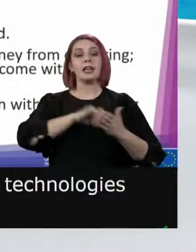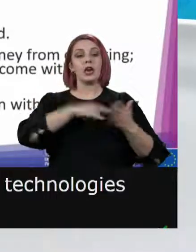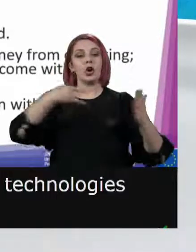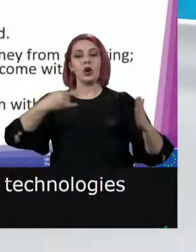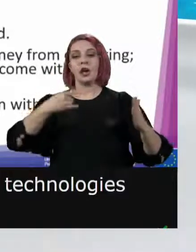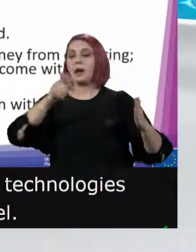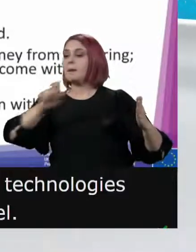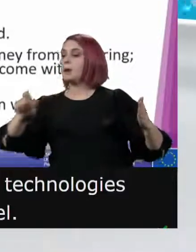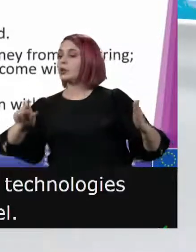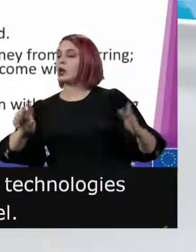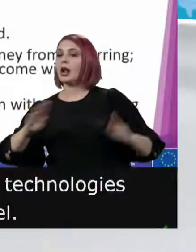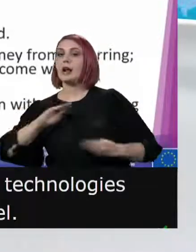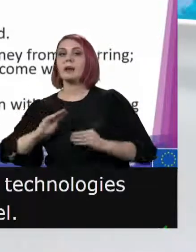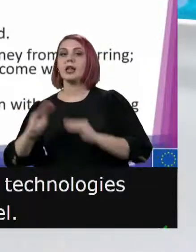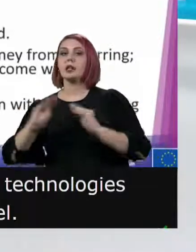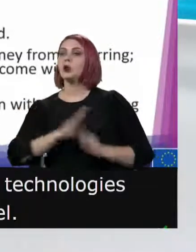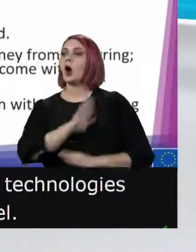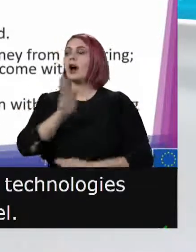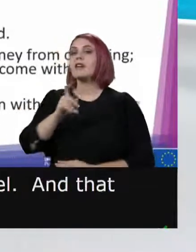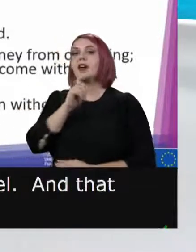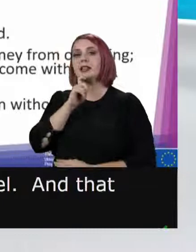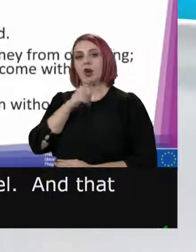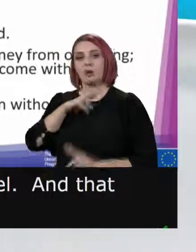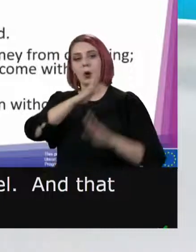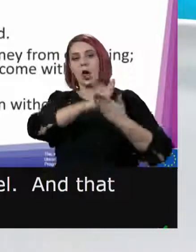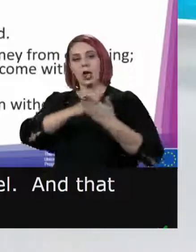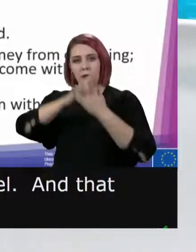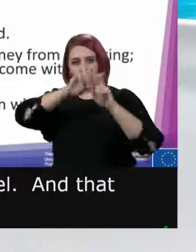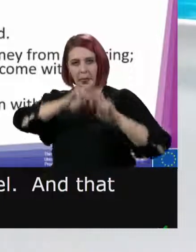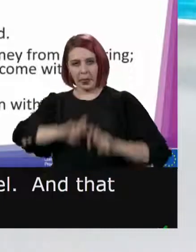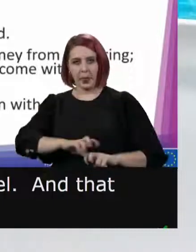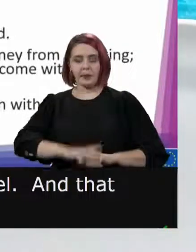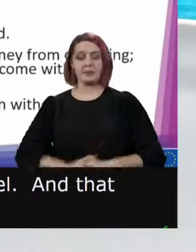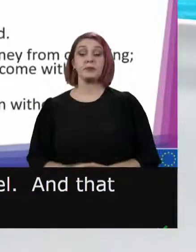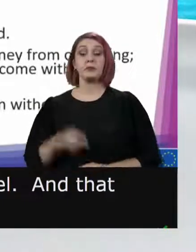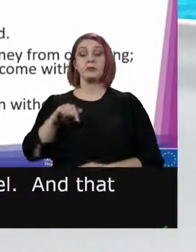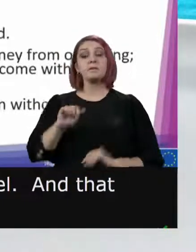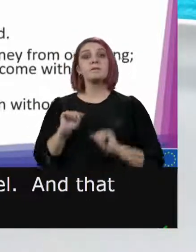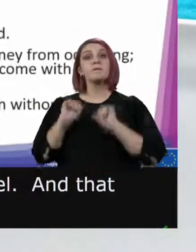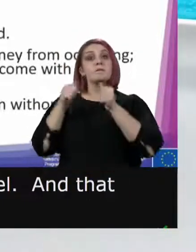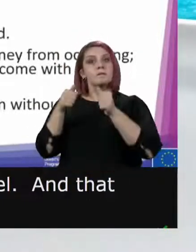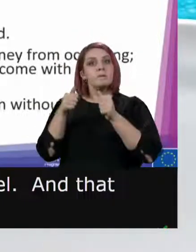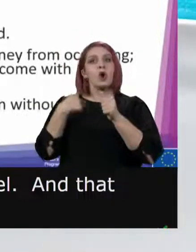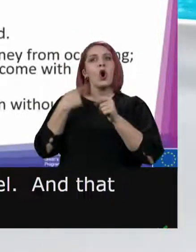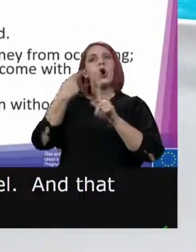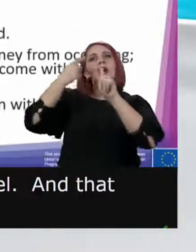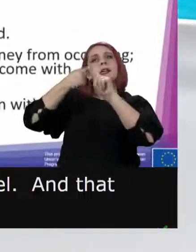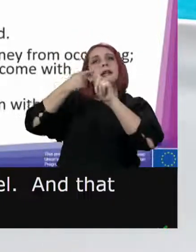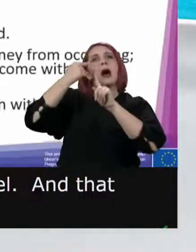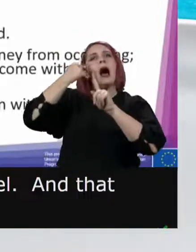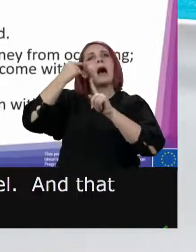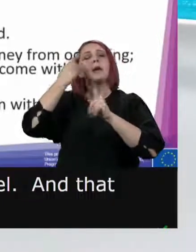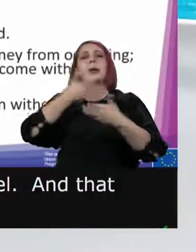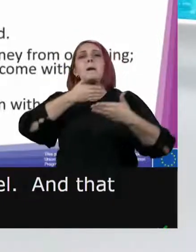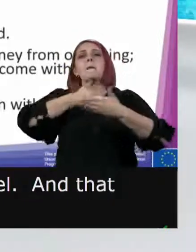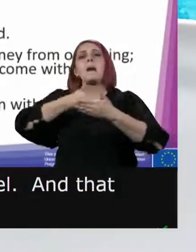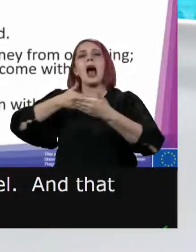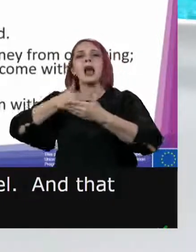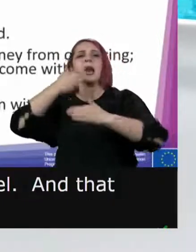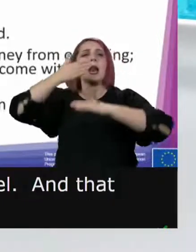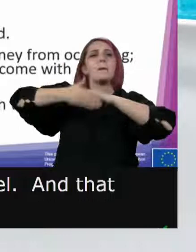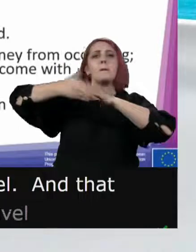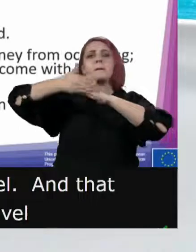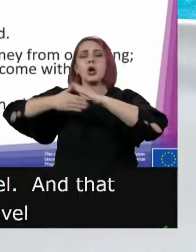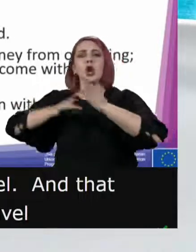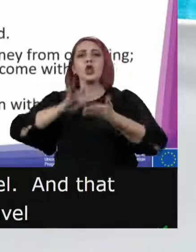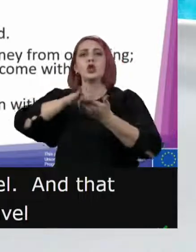And that really started by understanding the barriers to travel that people